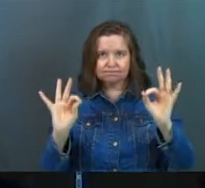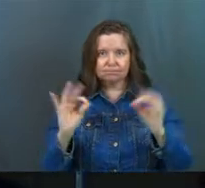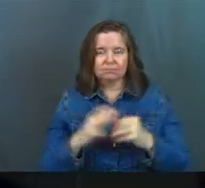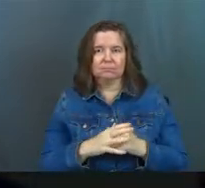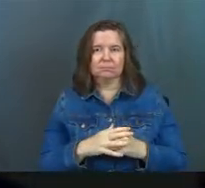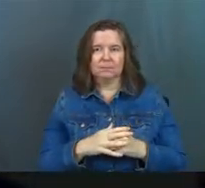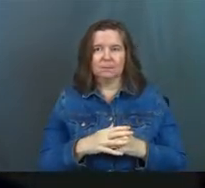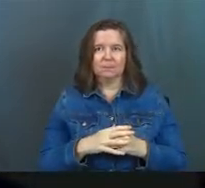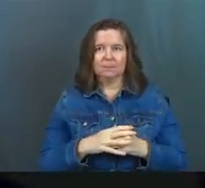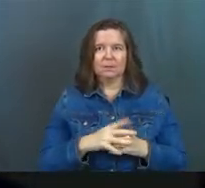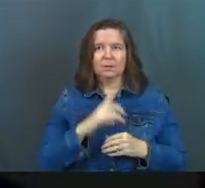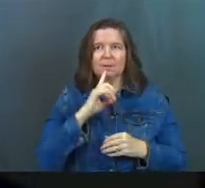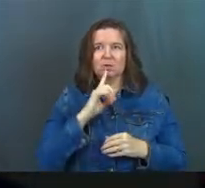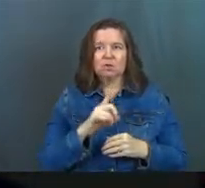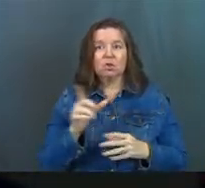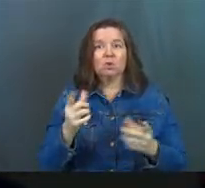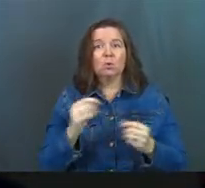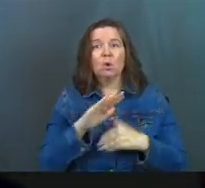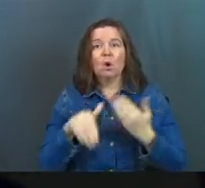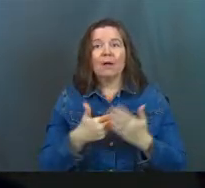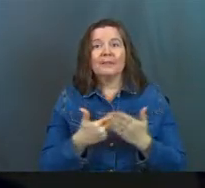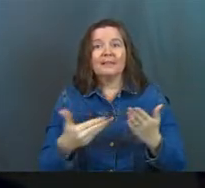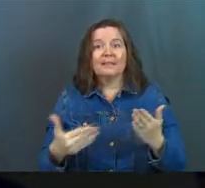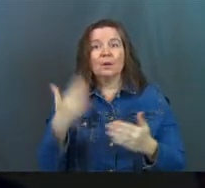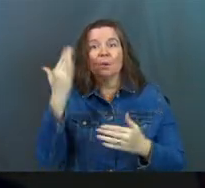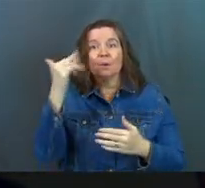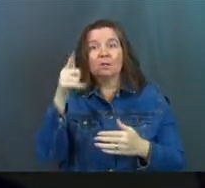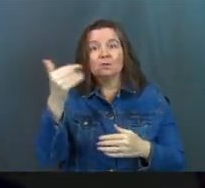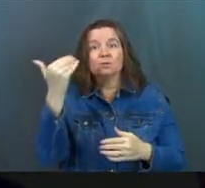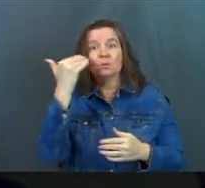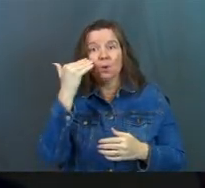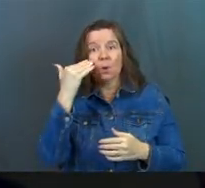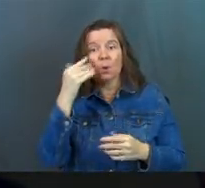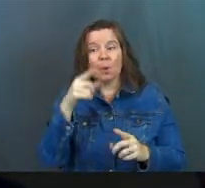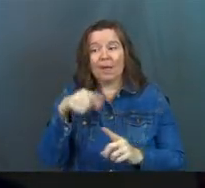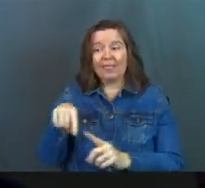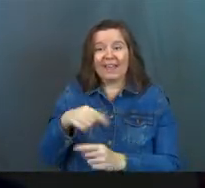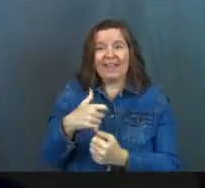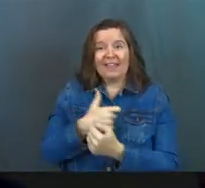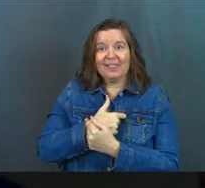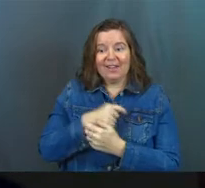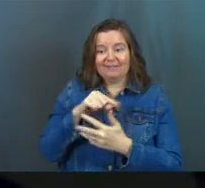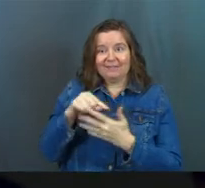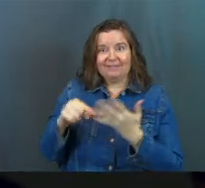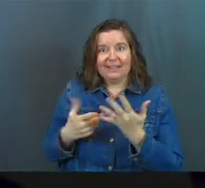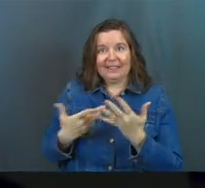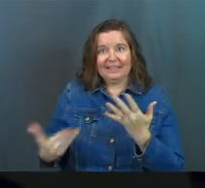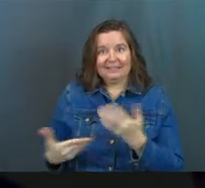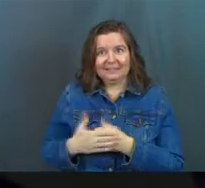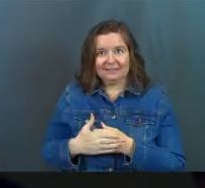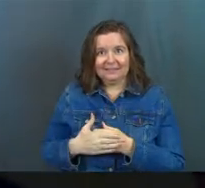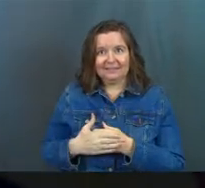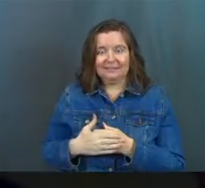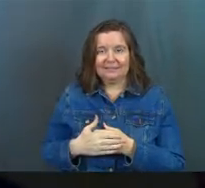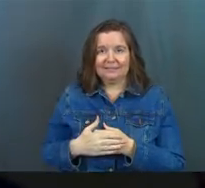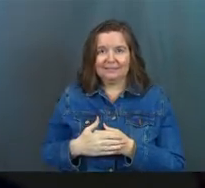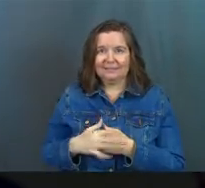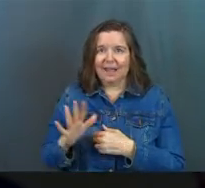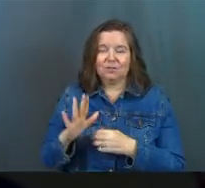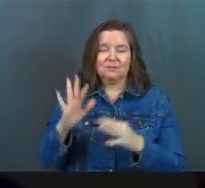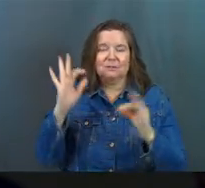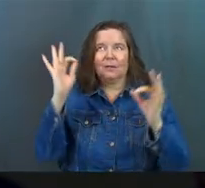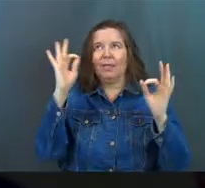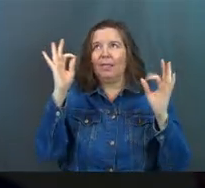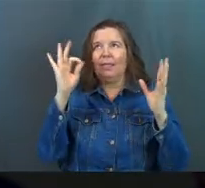you're calling. You're going to make sure that you're doing all these things because you know they love those things. And you're idiots, by the